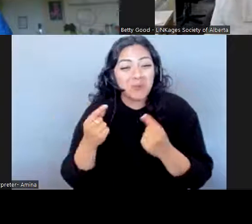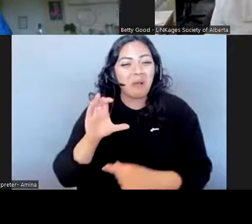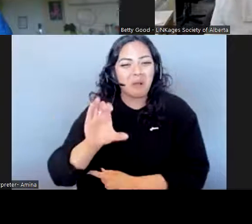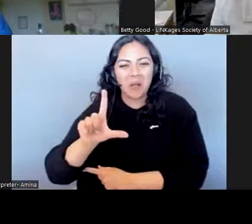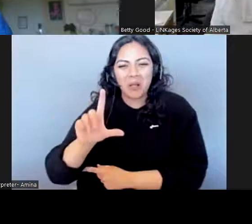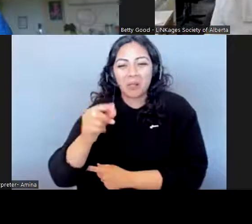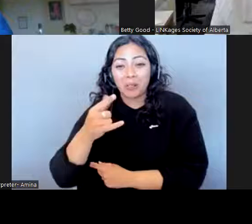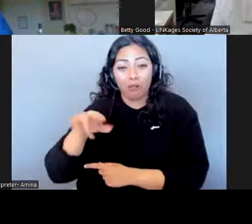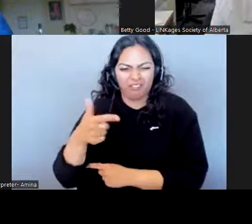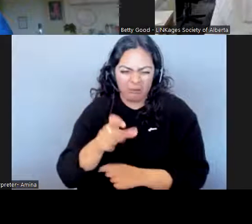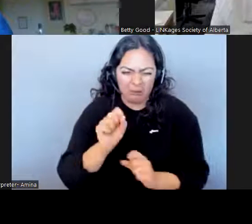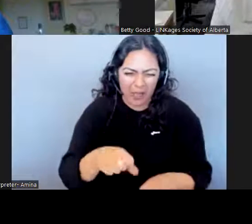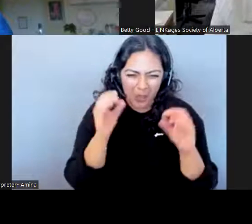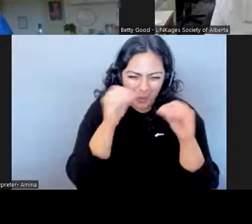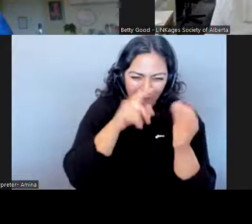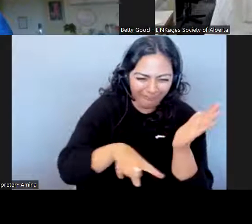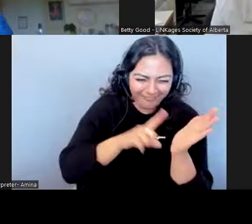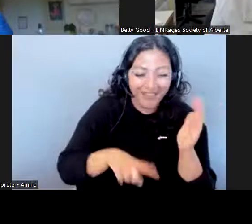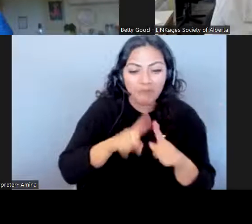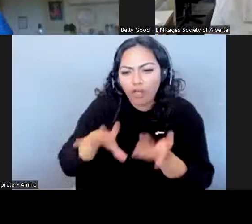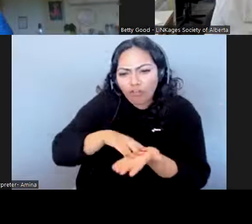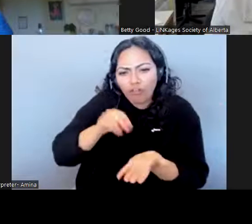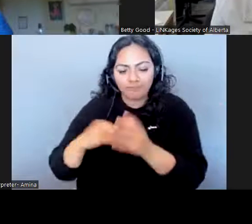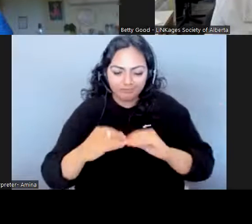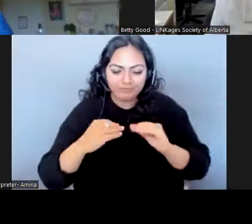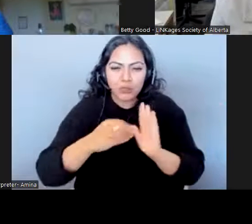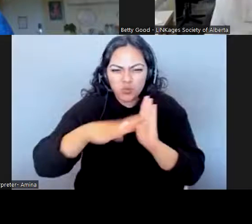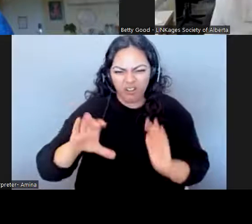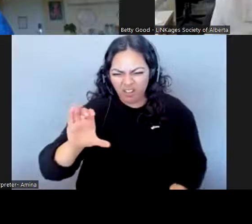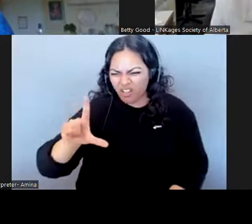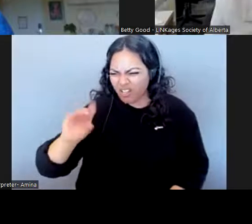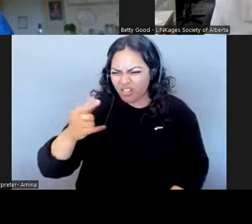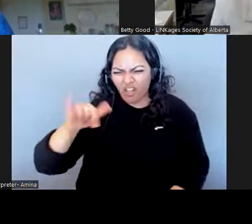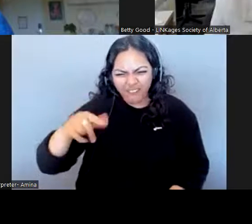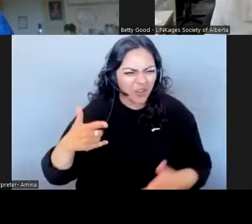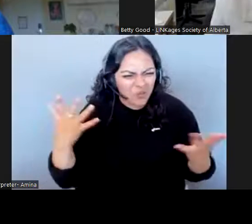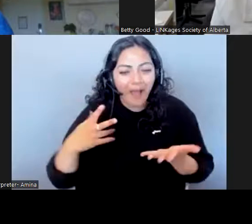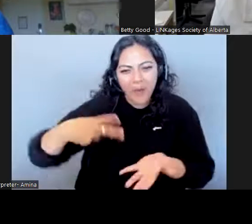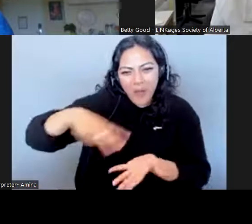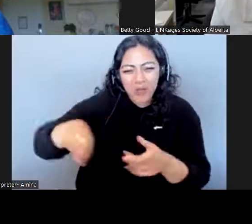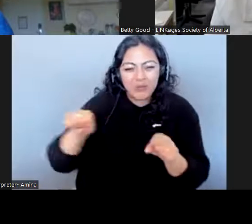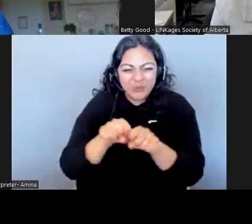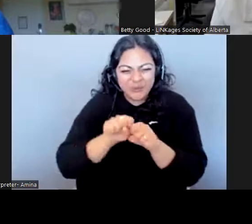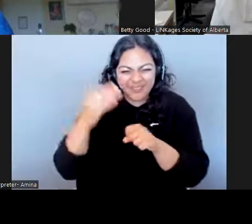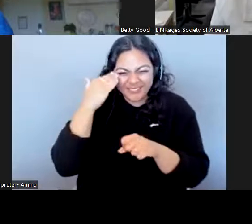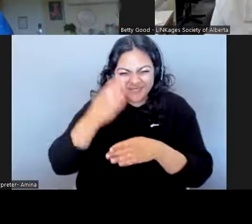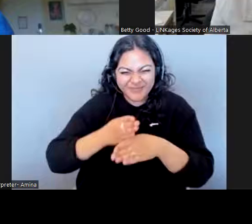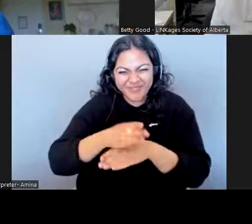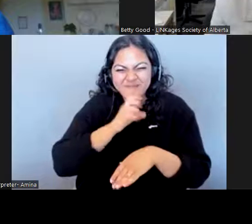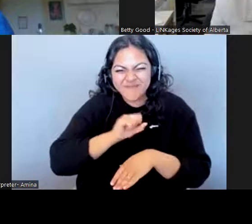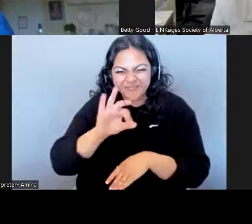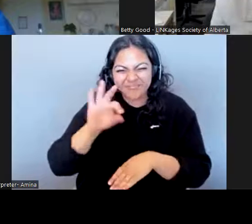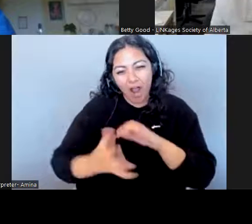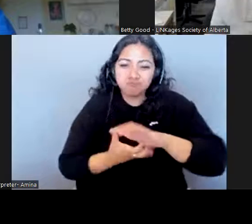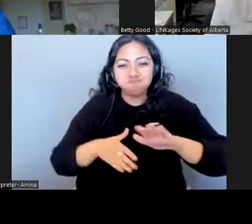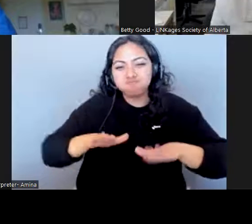we had our students participate to learn about clogging. And then we had the seniors get up and clog dance with us. We had sugar pie